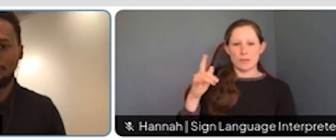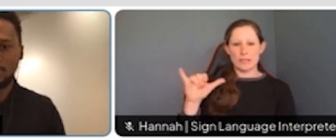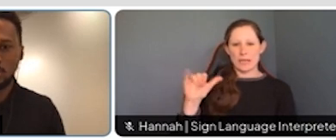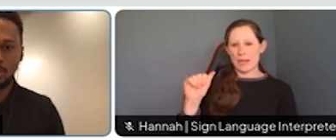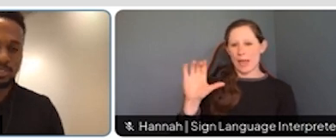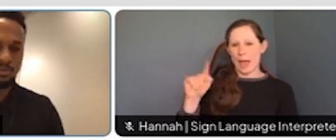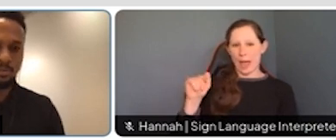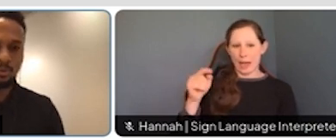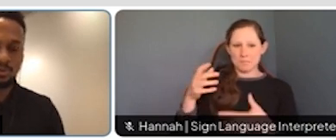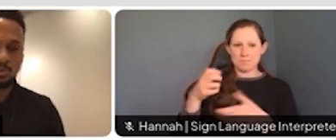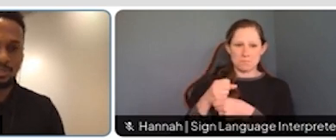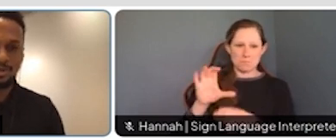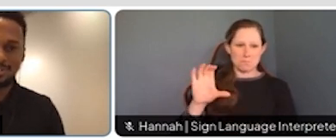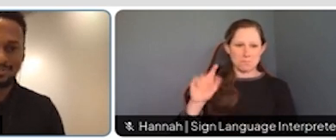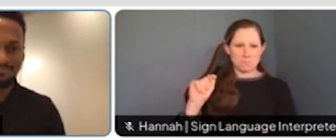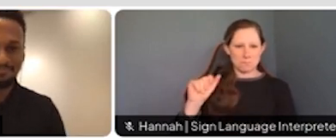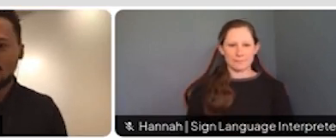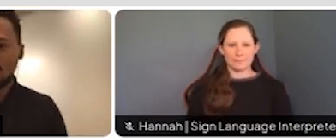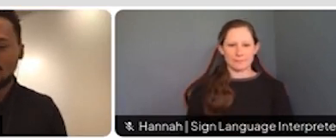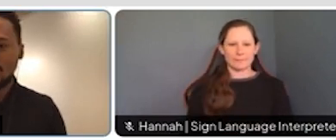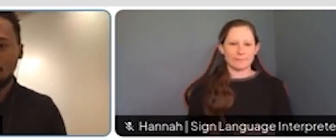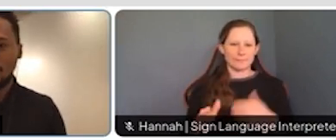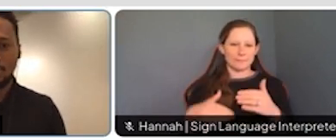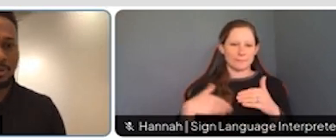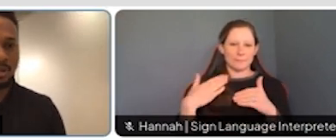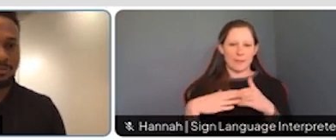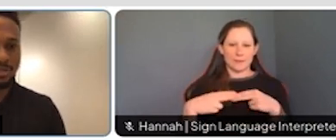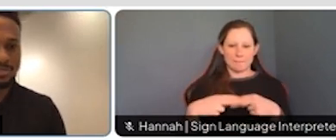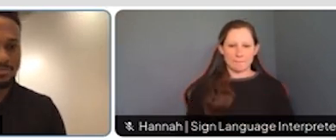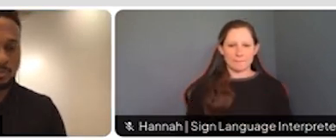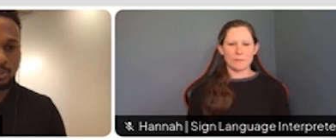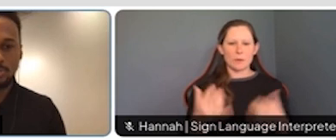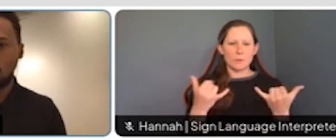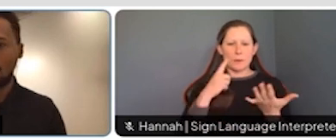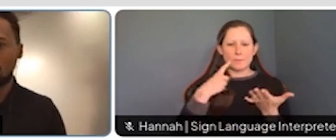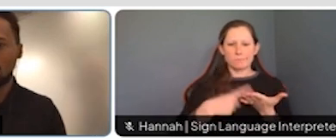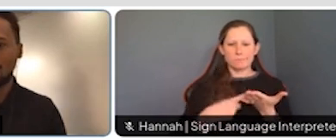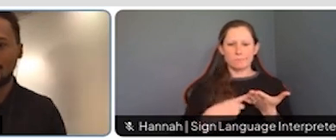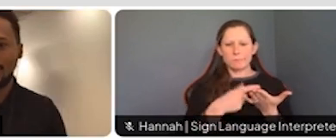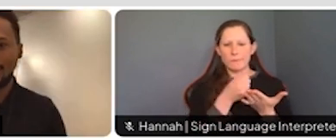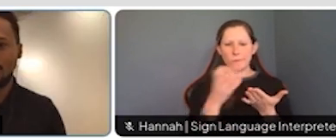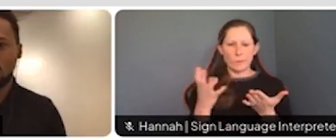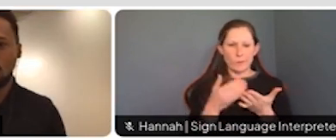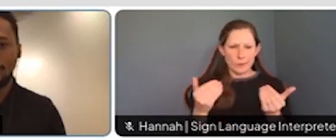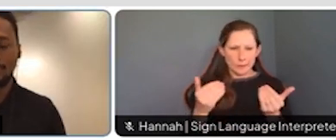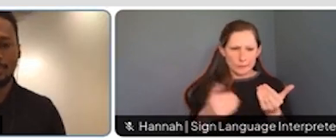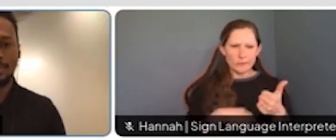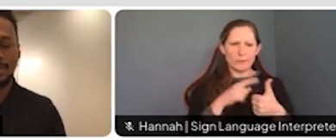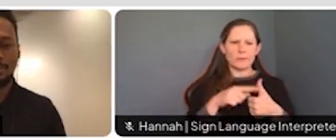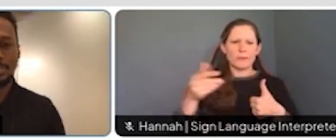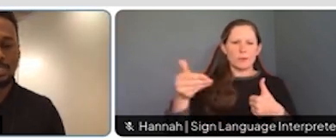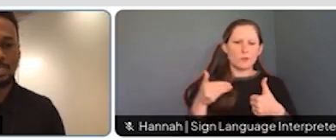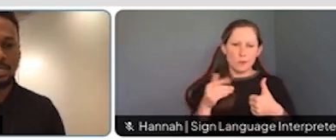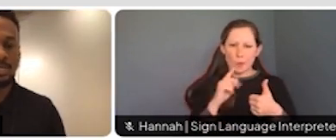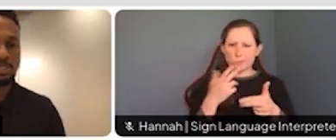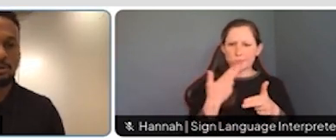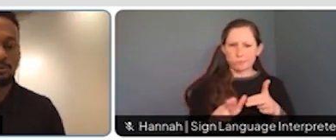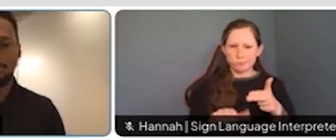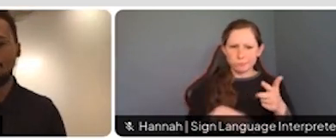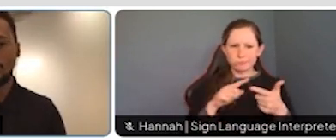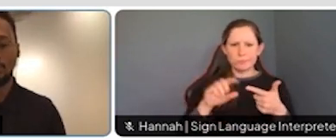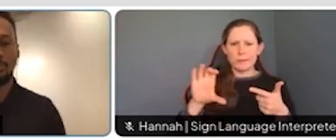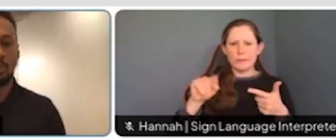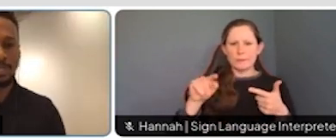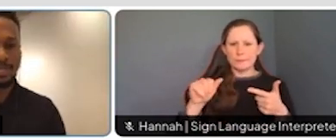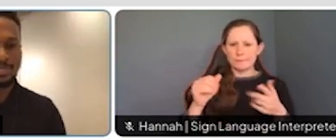your beneficial ownership report with Carta. Today we're going to talk about a number of things. We'll do some quick intros and talk about CTA in